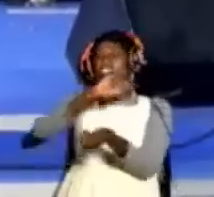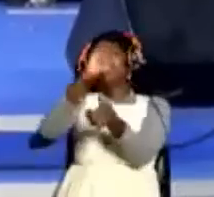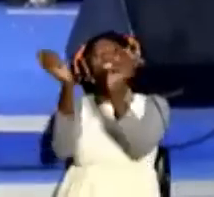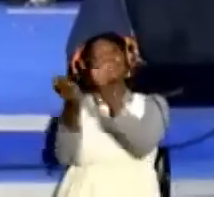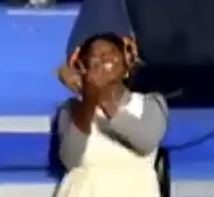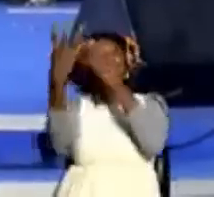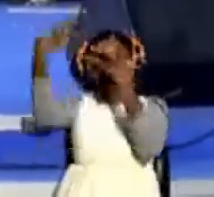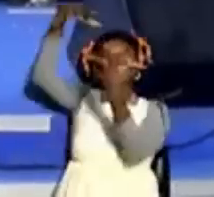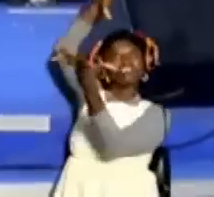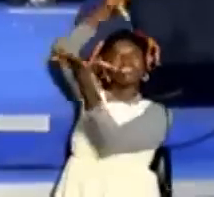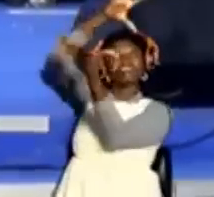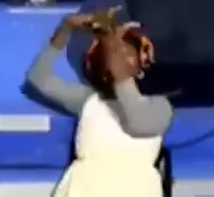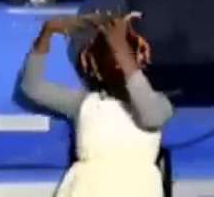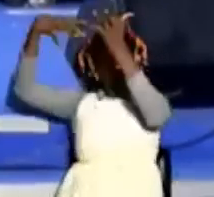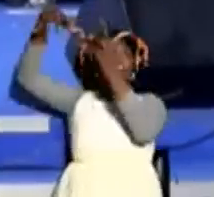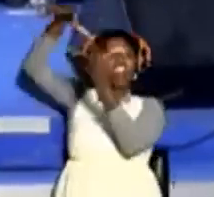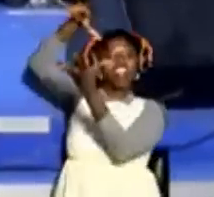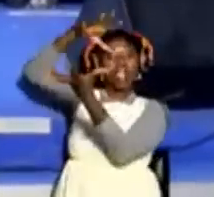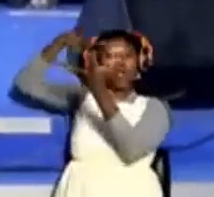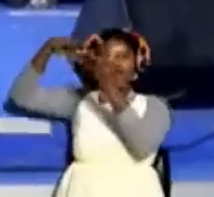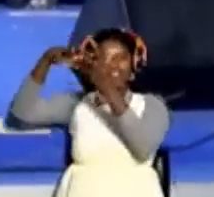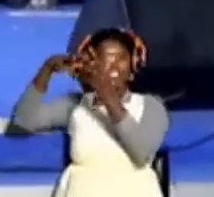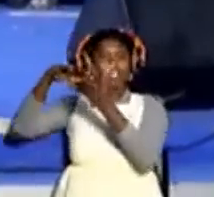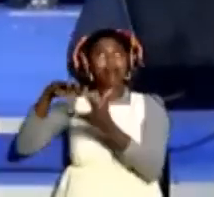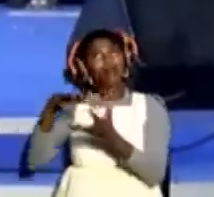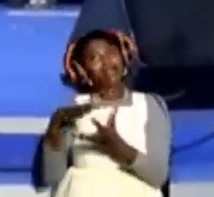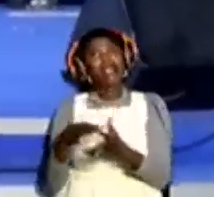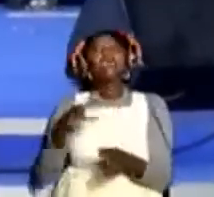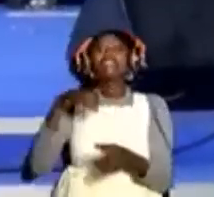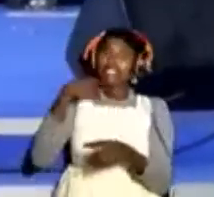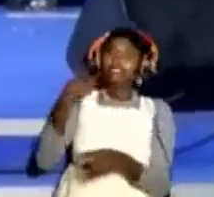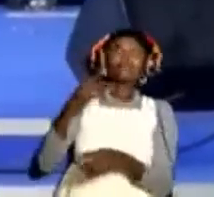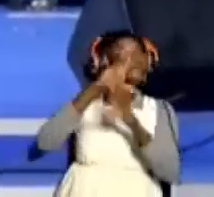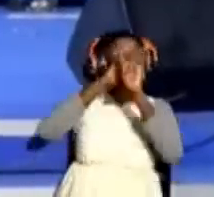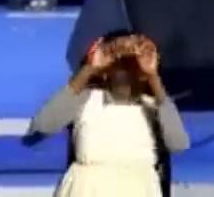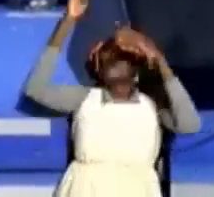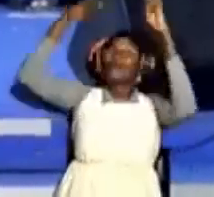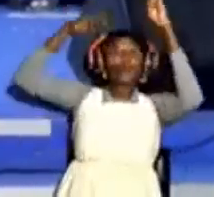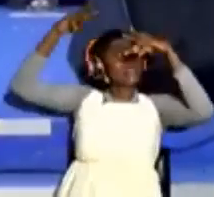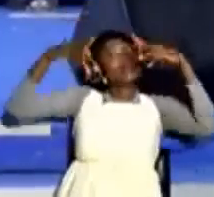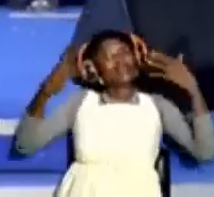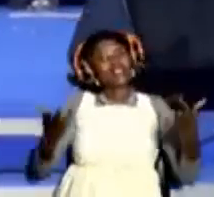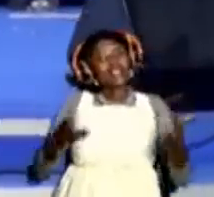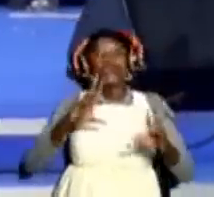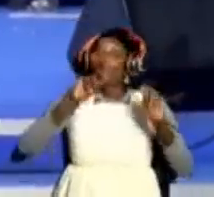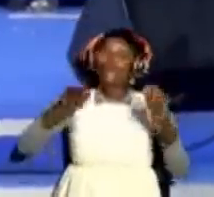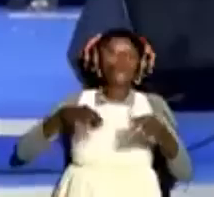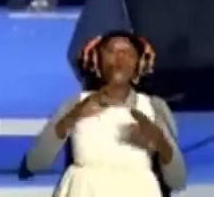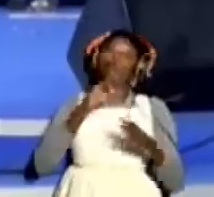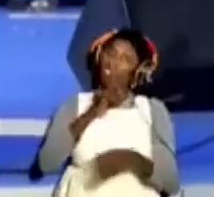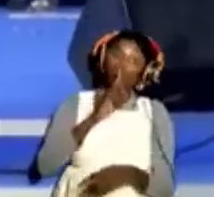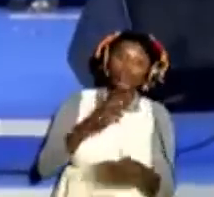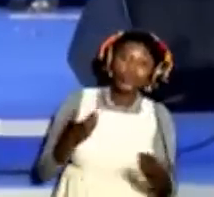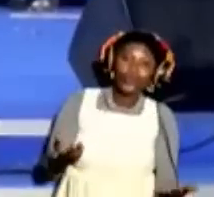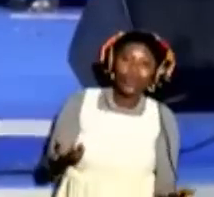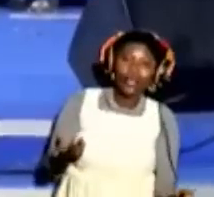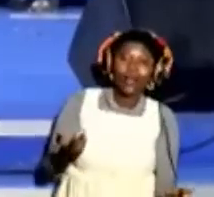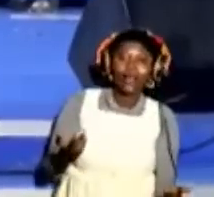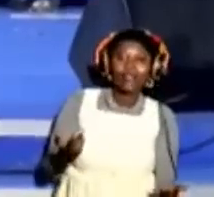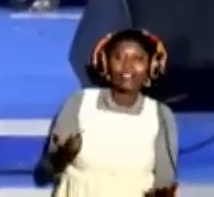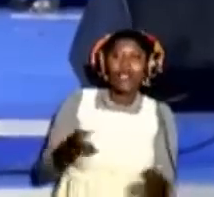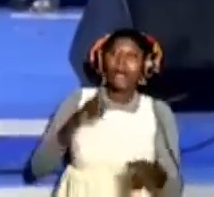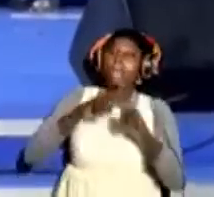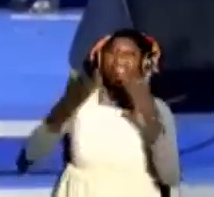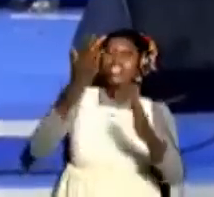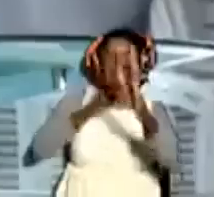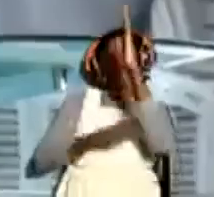changing cloud. They speak bogus, but there's no rain, no reality.